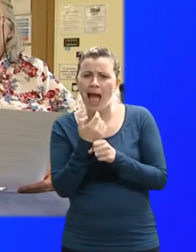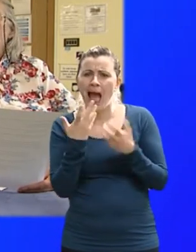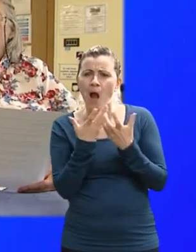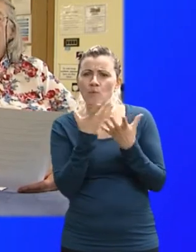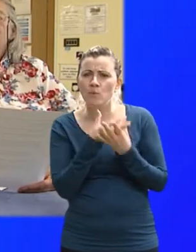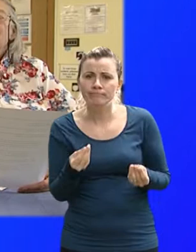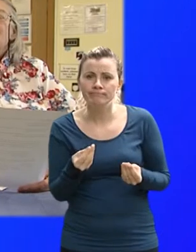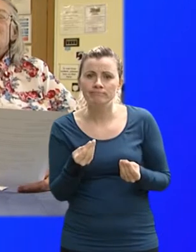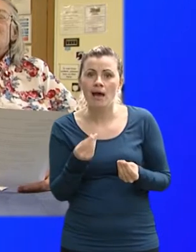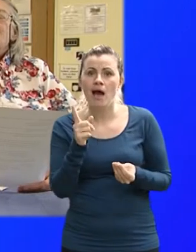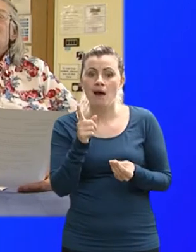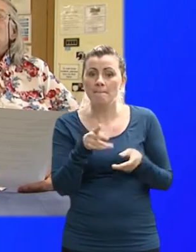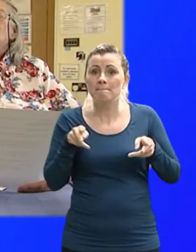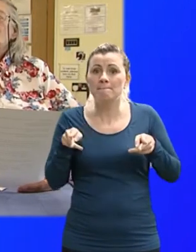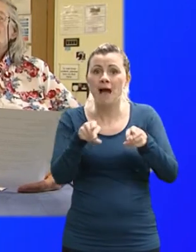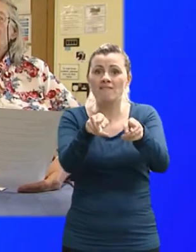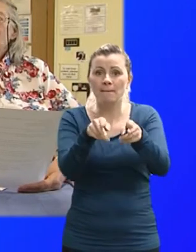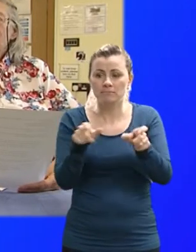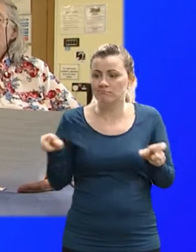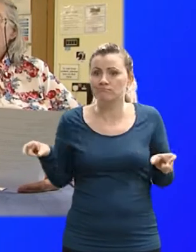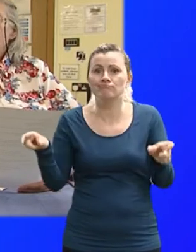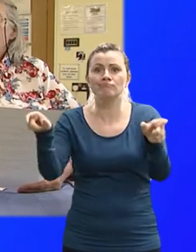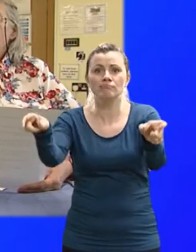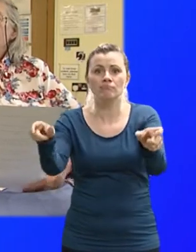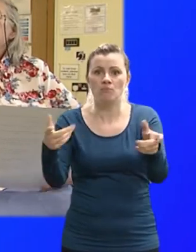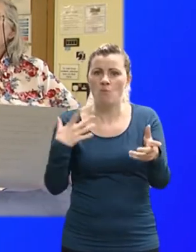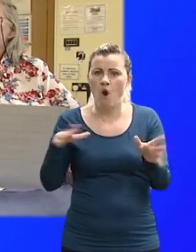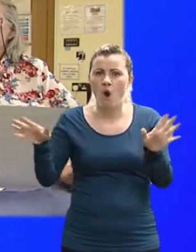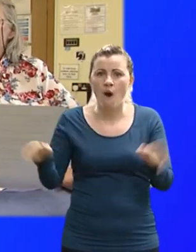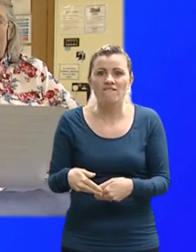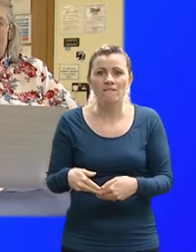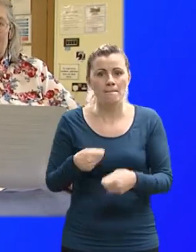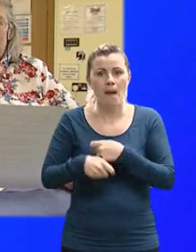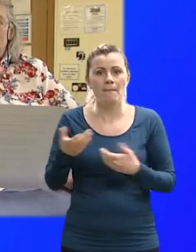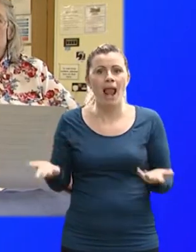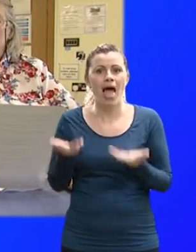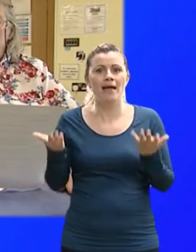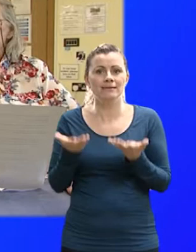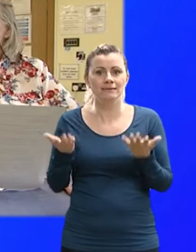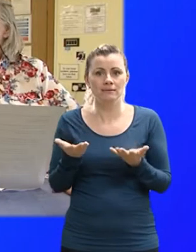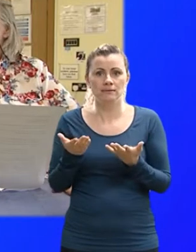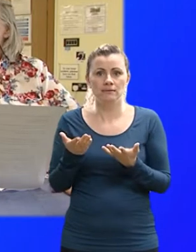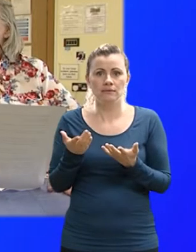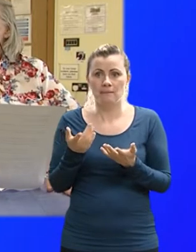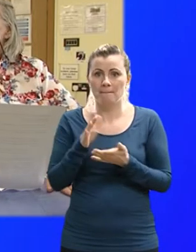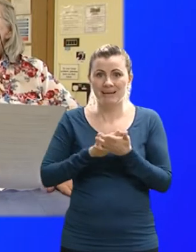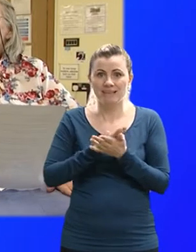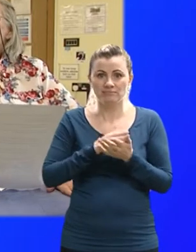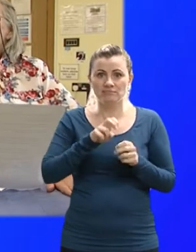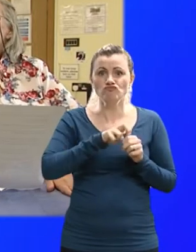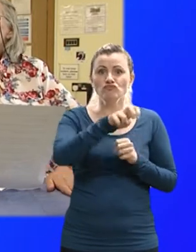closed for repair. They talked about making it, getting rid of the pavements, which would reduce the